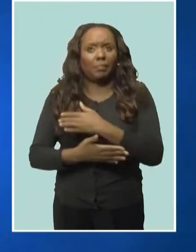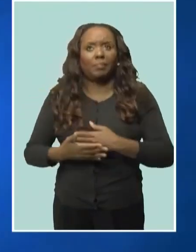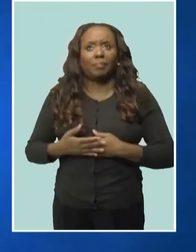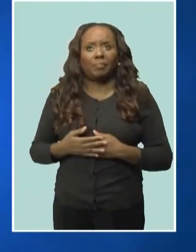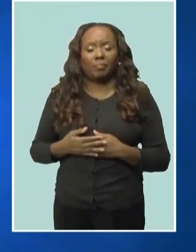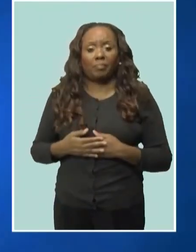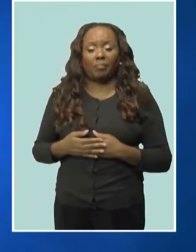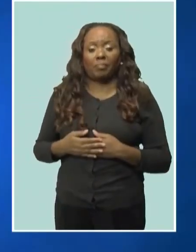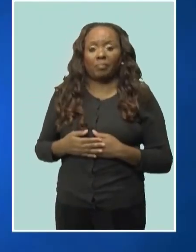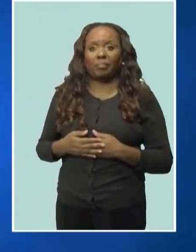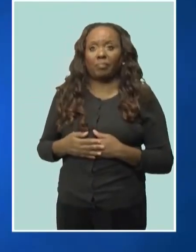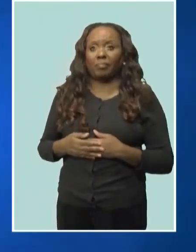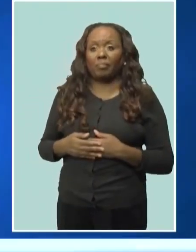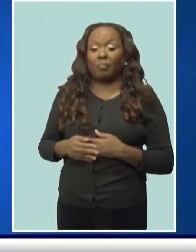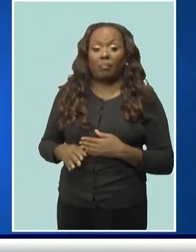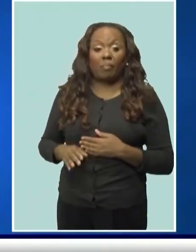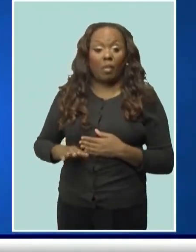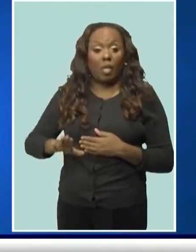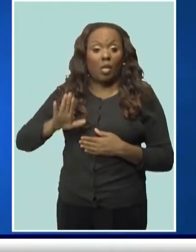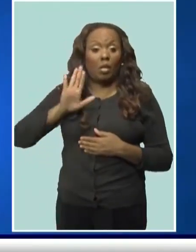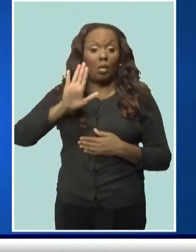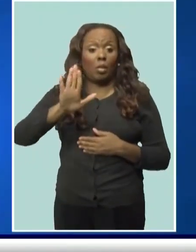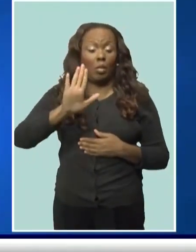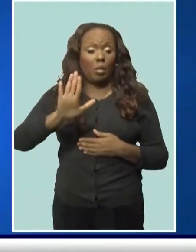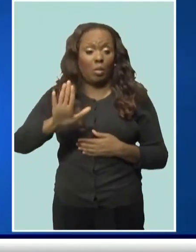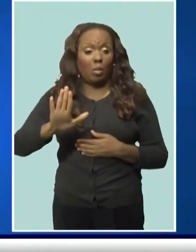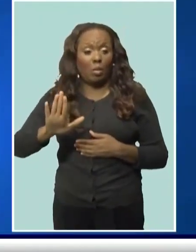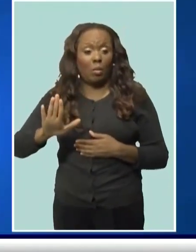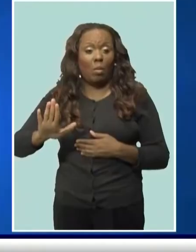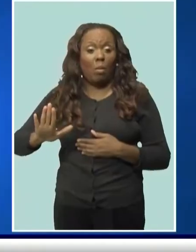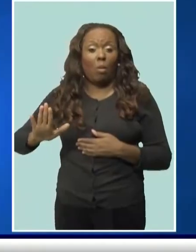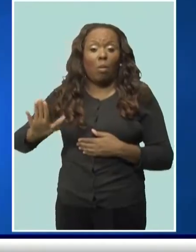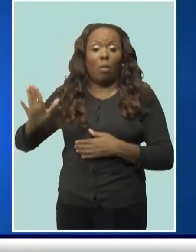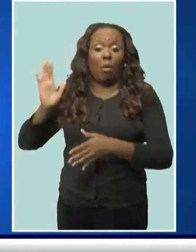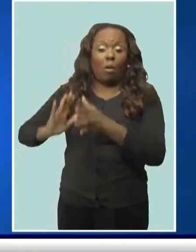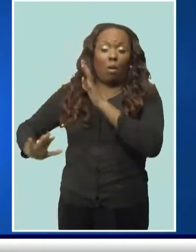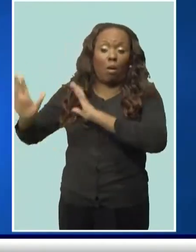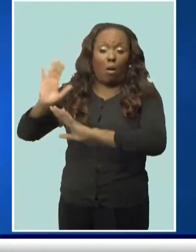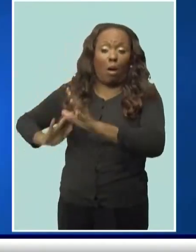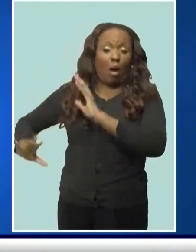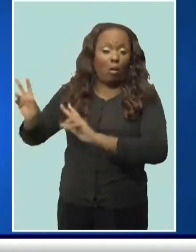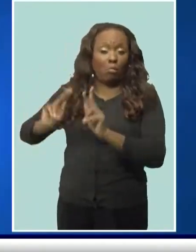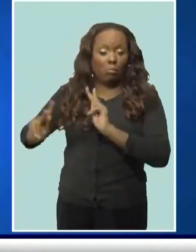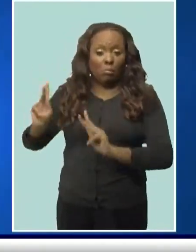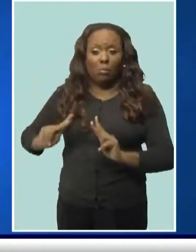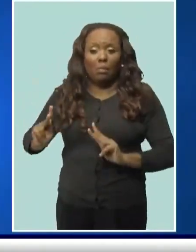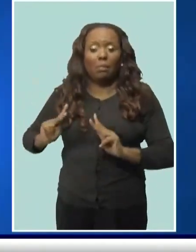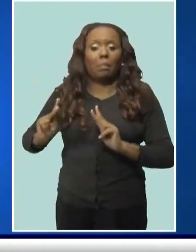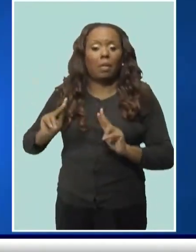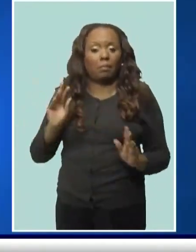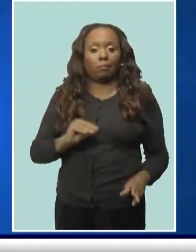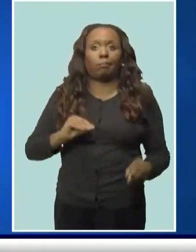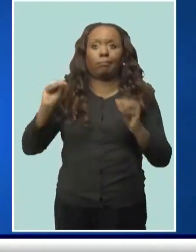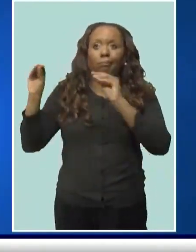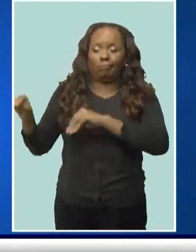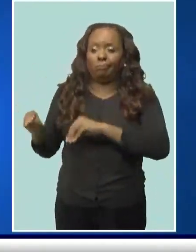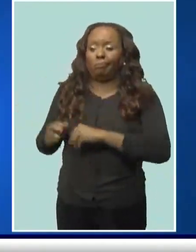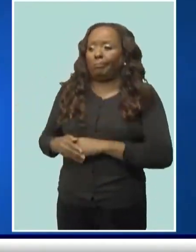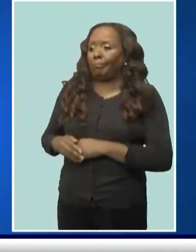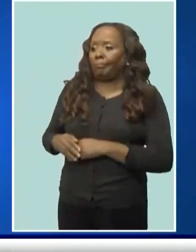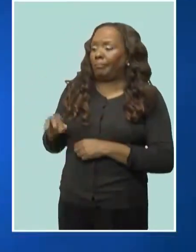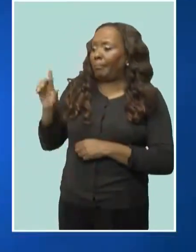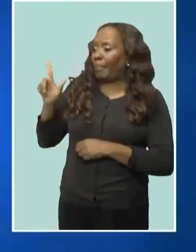your ancestors left this country and went to what would become the one country in Africa that would not